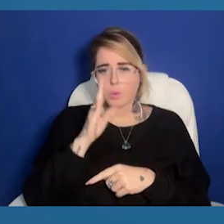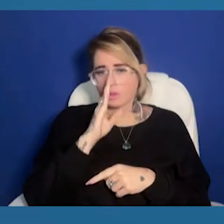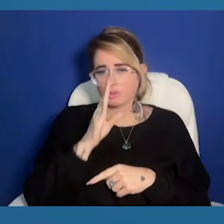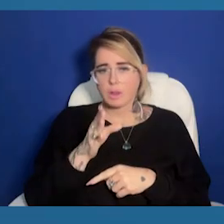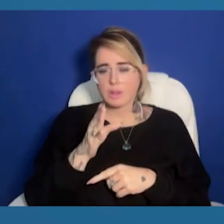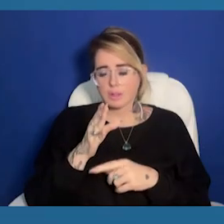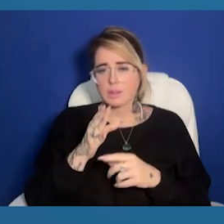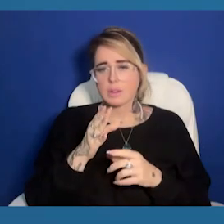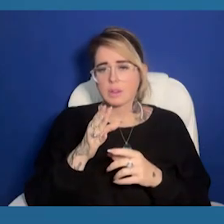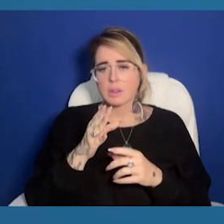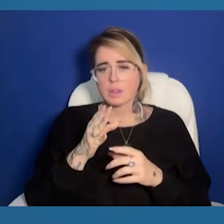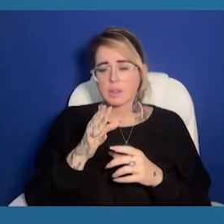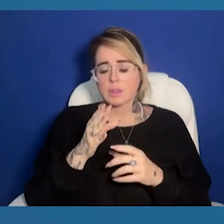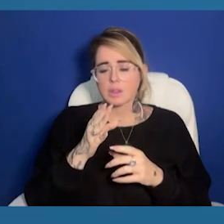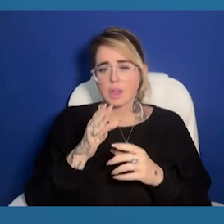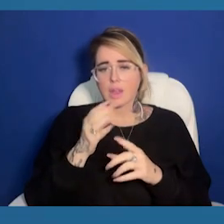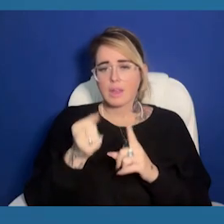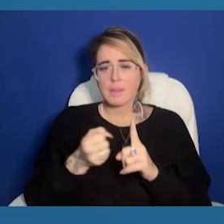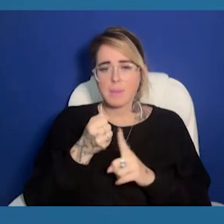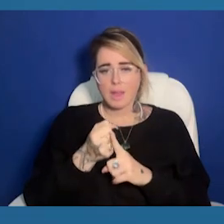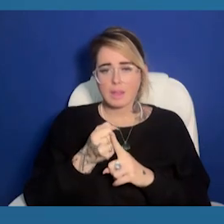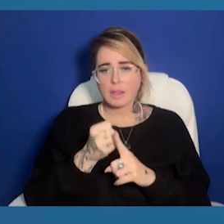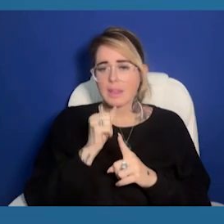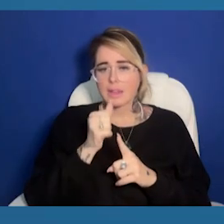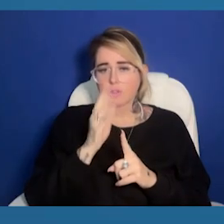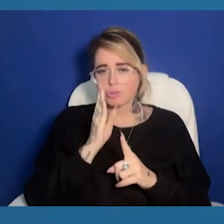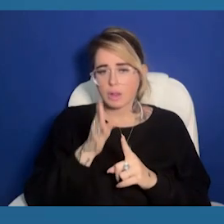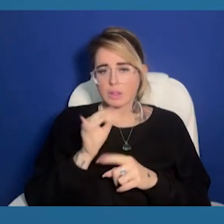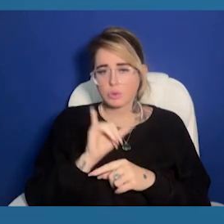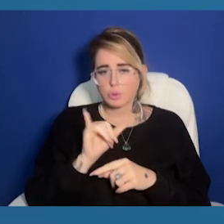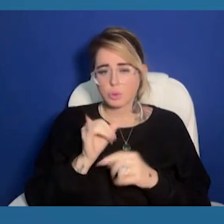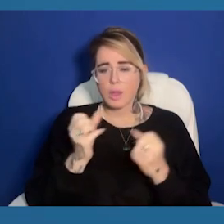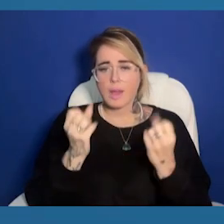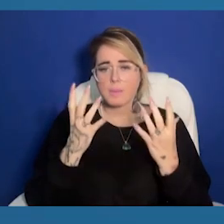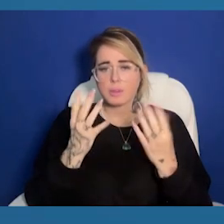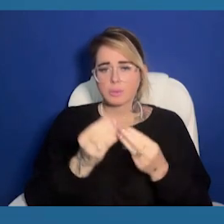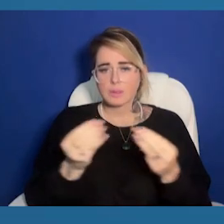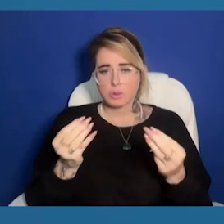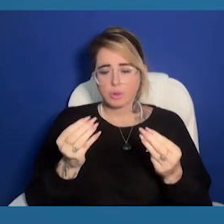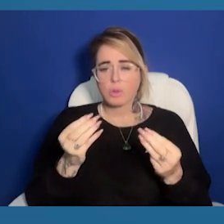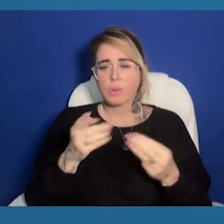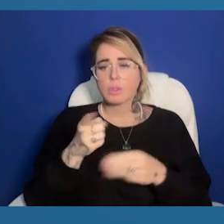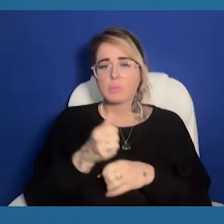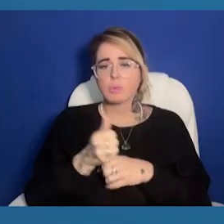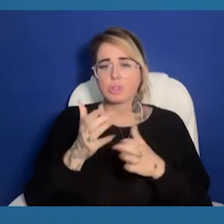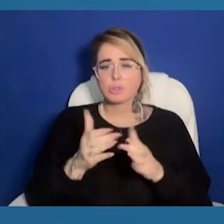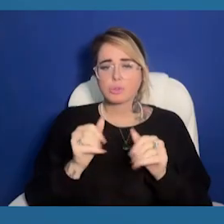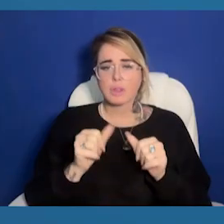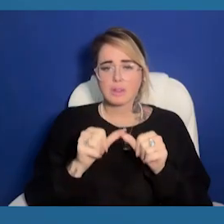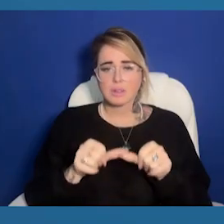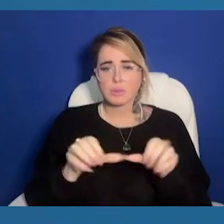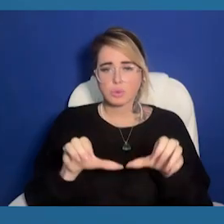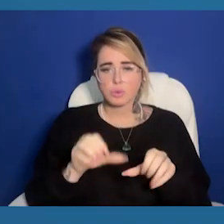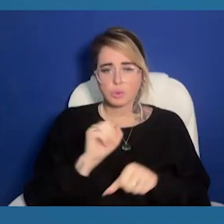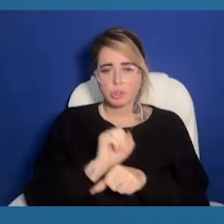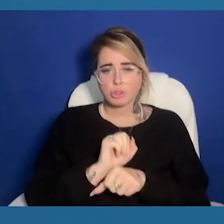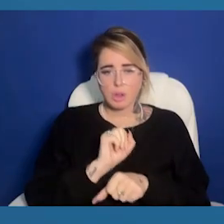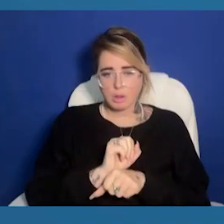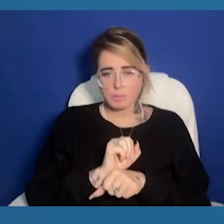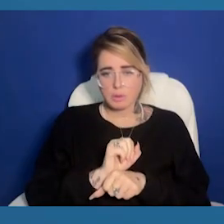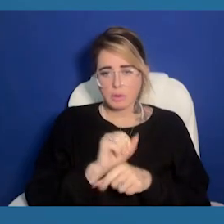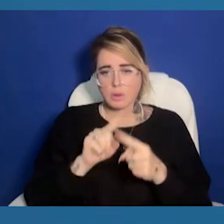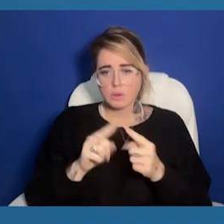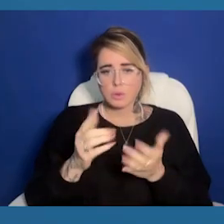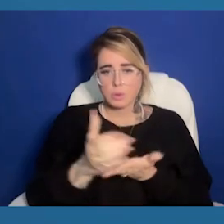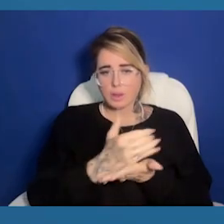affect indirectly the amount of material up front, so that the prosecutors can continue to do what the job is to gather